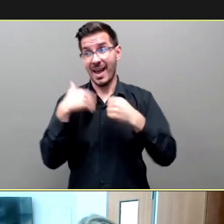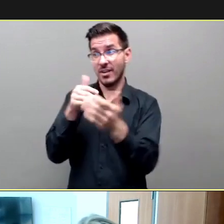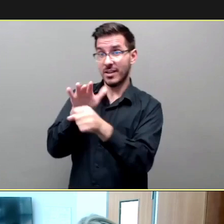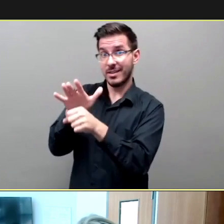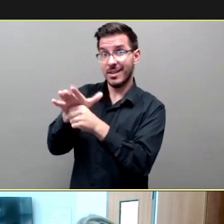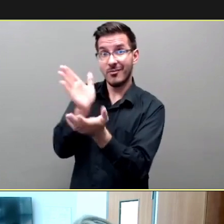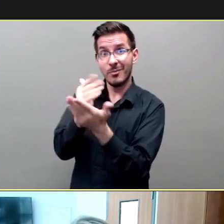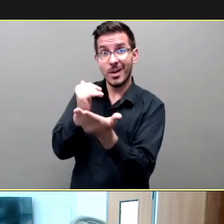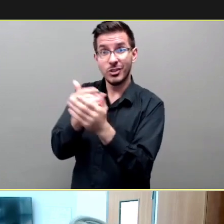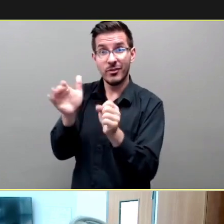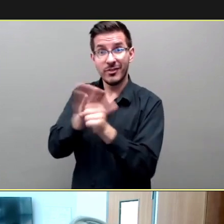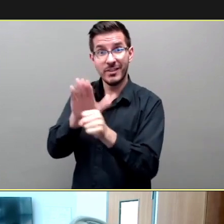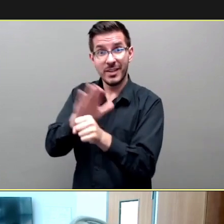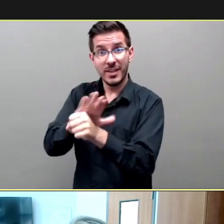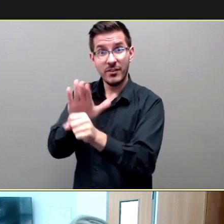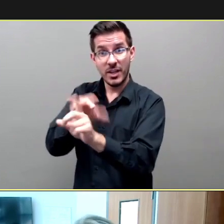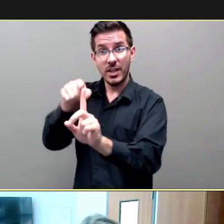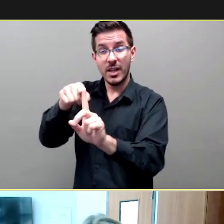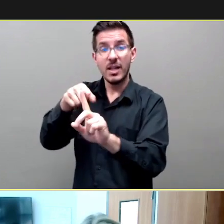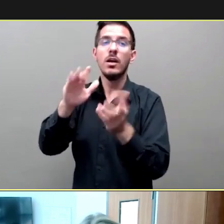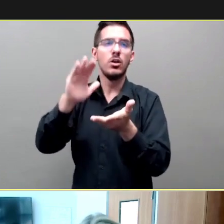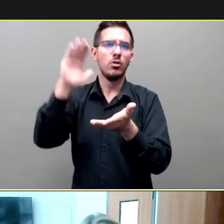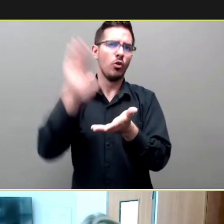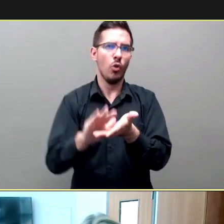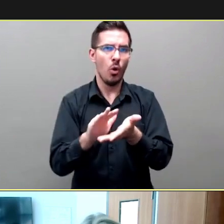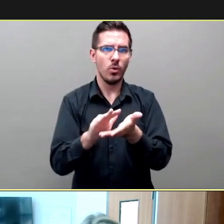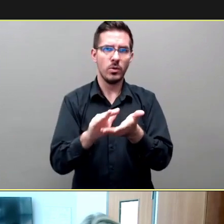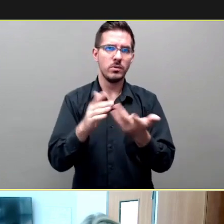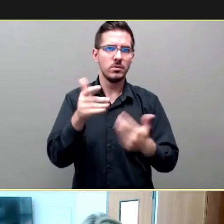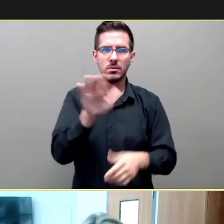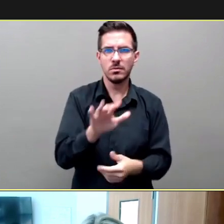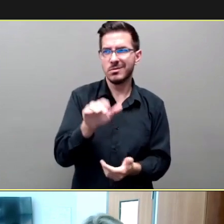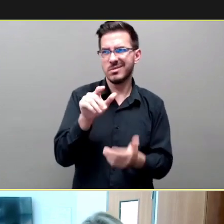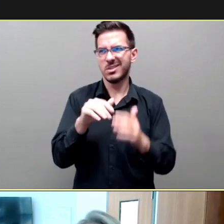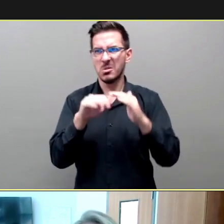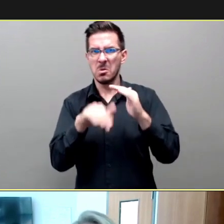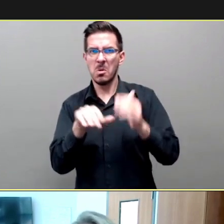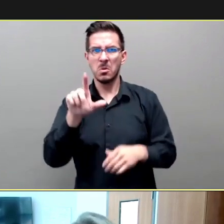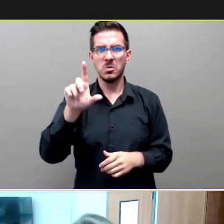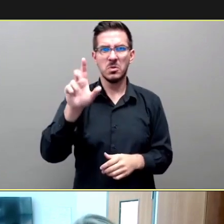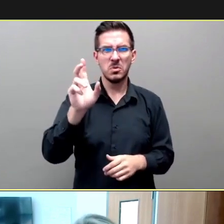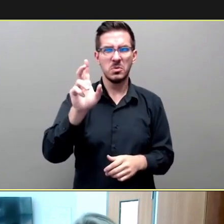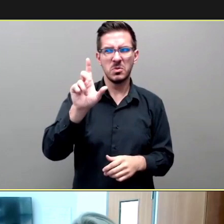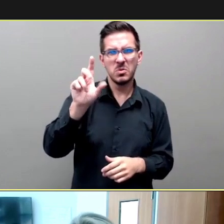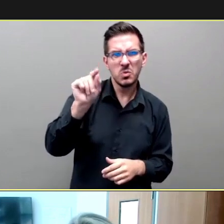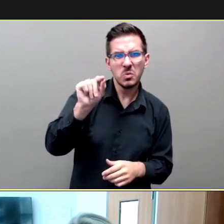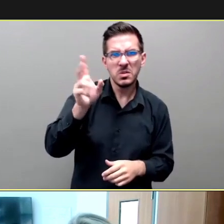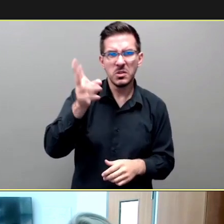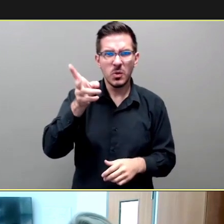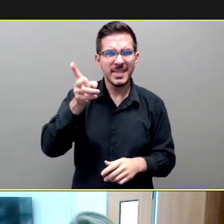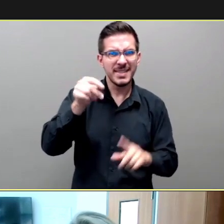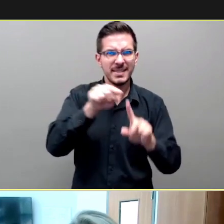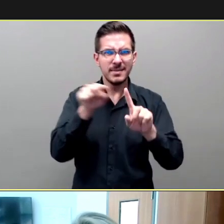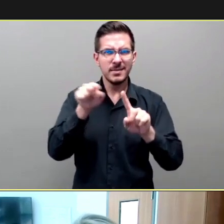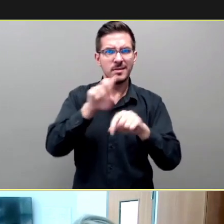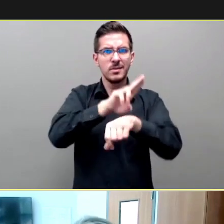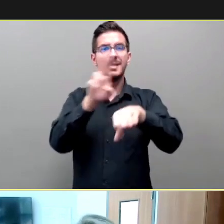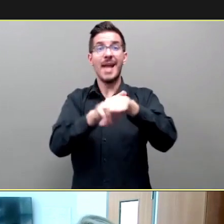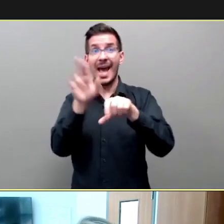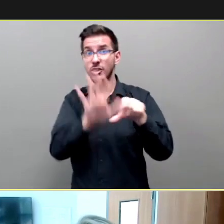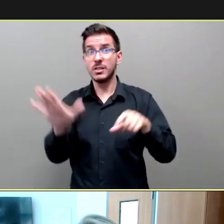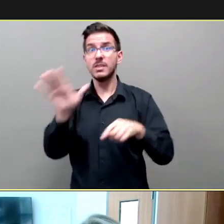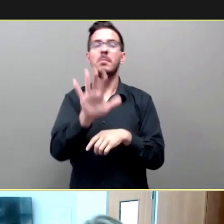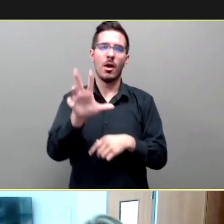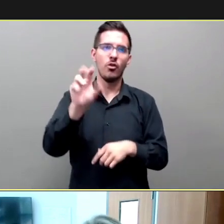filled, it's much lower. It's in the low 20s nationally. The numbers are about 30%. A lot of